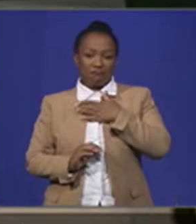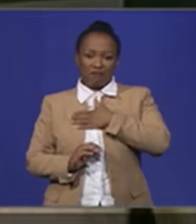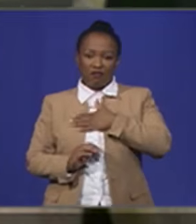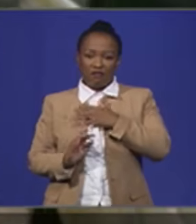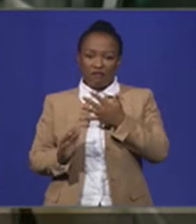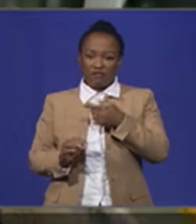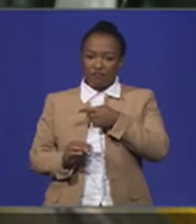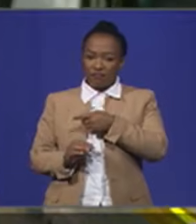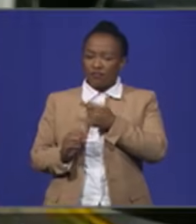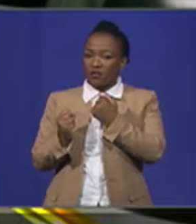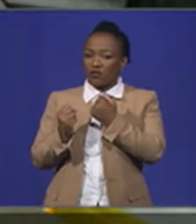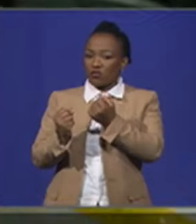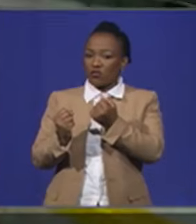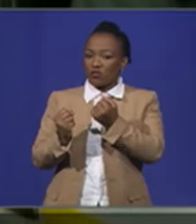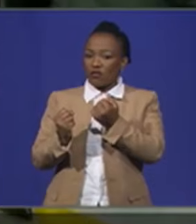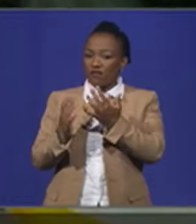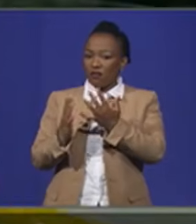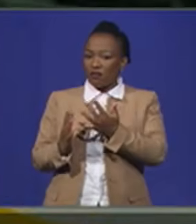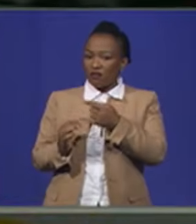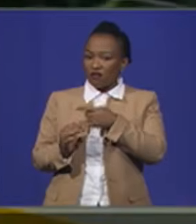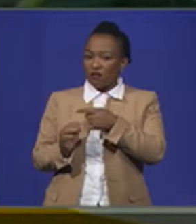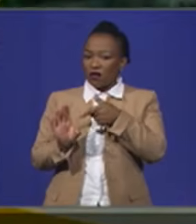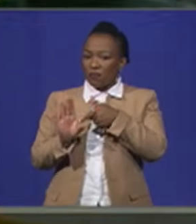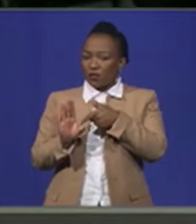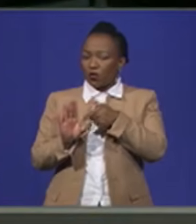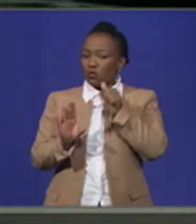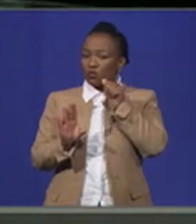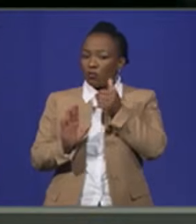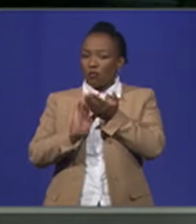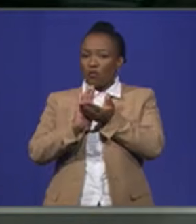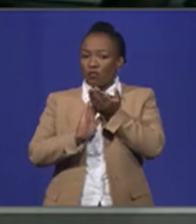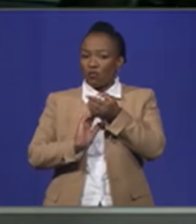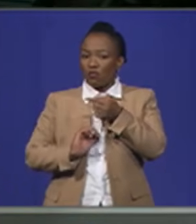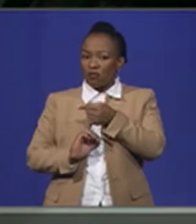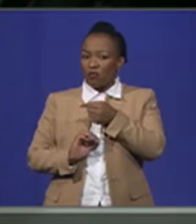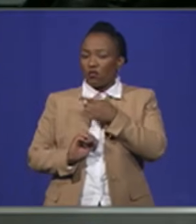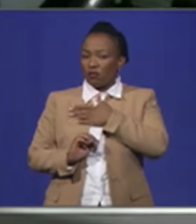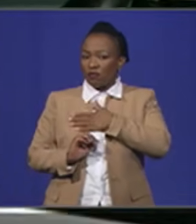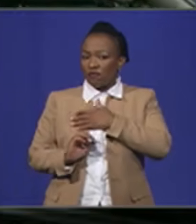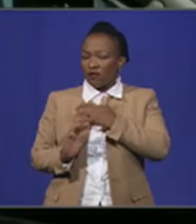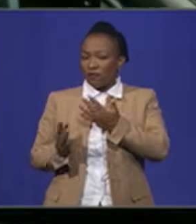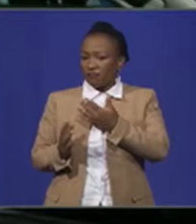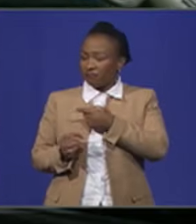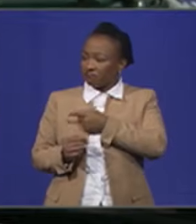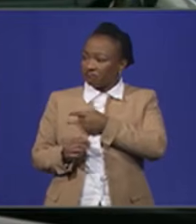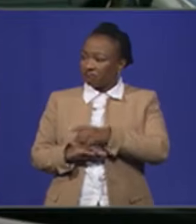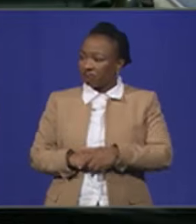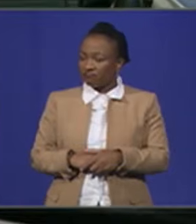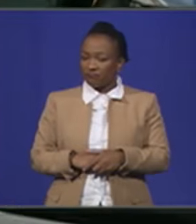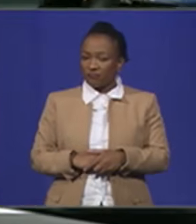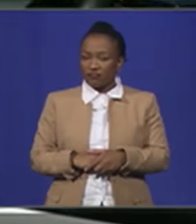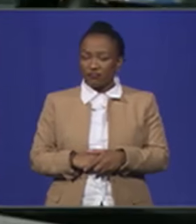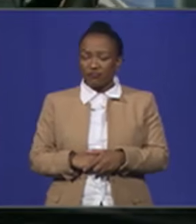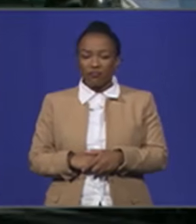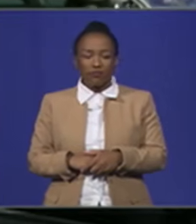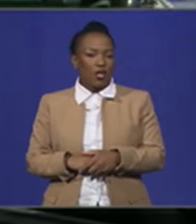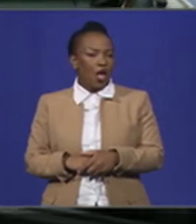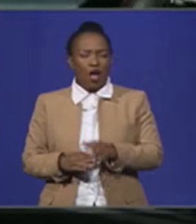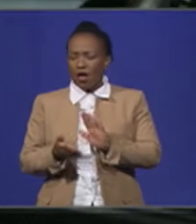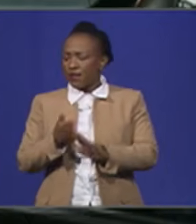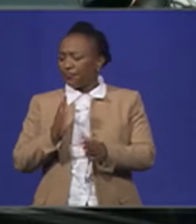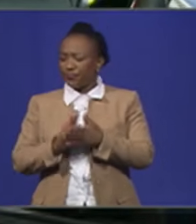papa jaaka mokgweetsi wa tekesi re bona petrolo e tlhatlhoga jalo ka moso leokwane le tlhatlhoga, maikutlo a gago jaaka mokgweetsi wa taxi? a ke